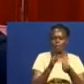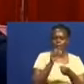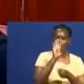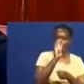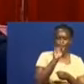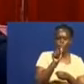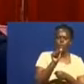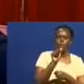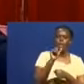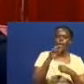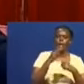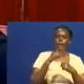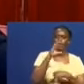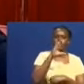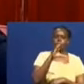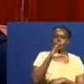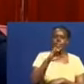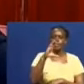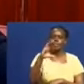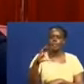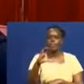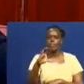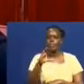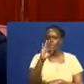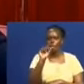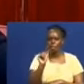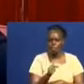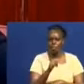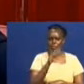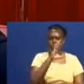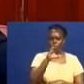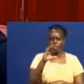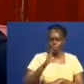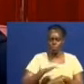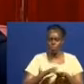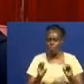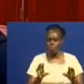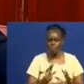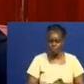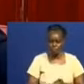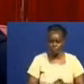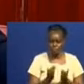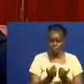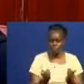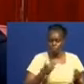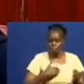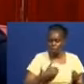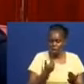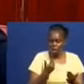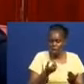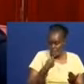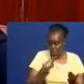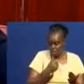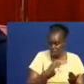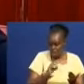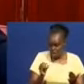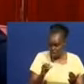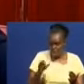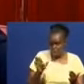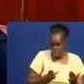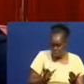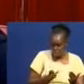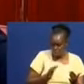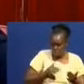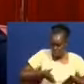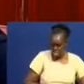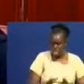4.8 cc, that a 3,000 cc is not good enough? when our children don't have medicines, when our women